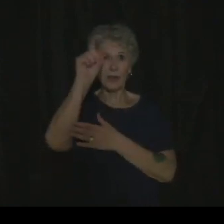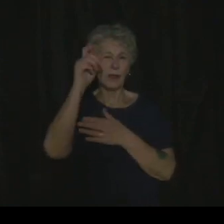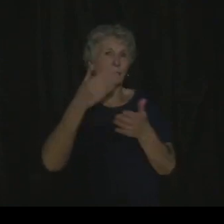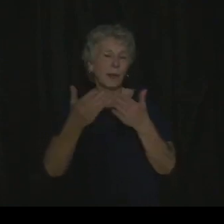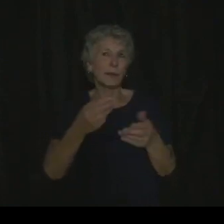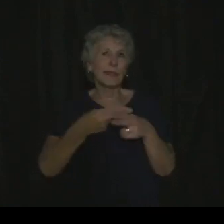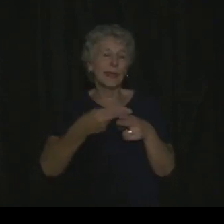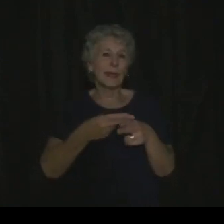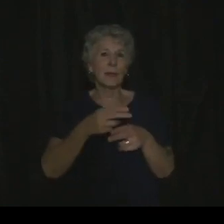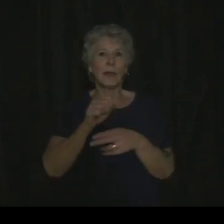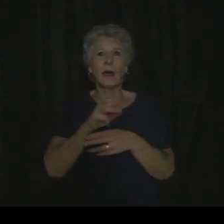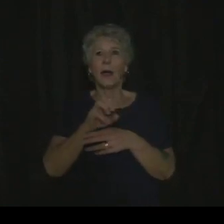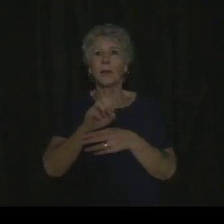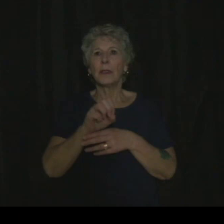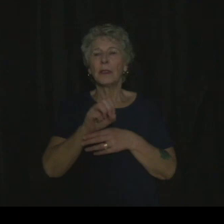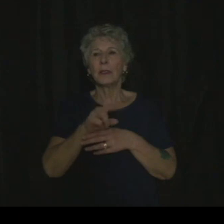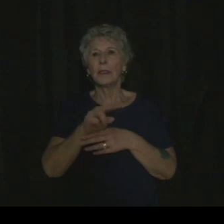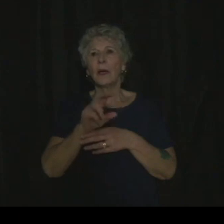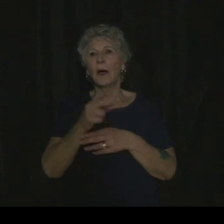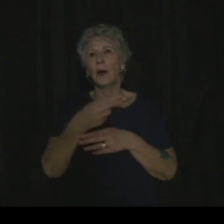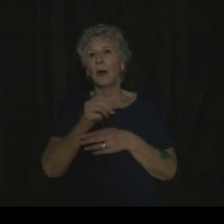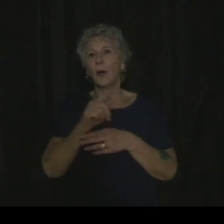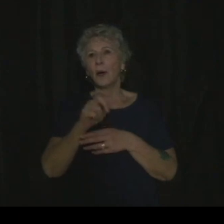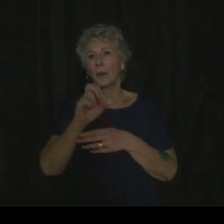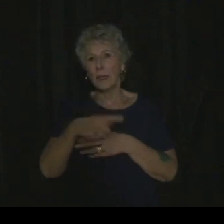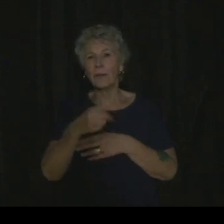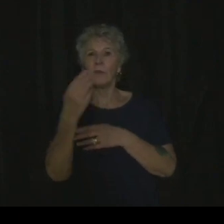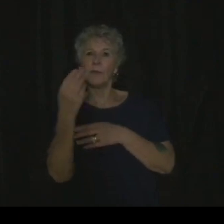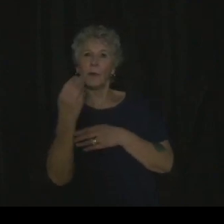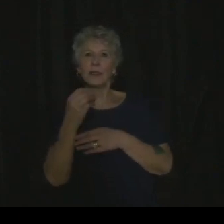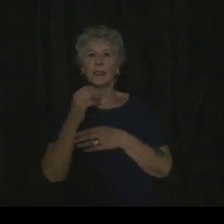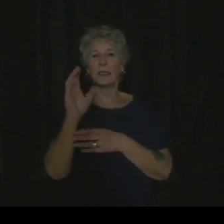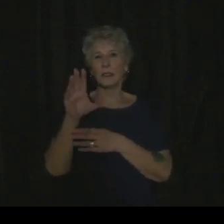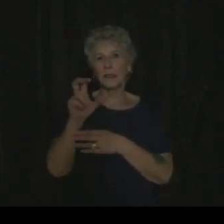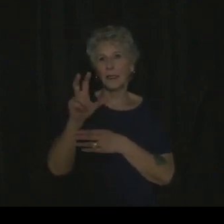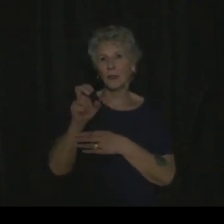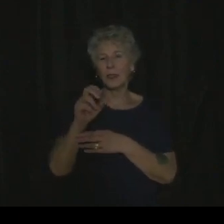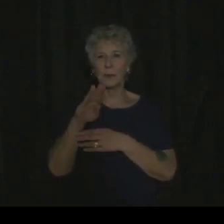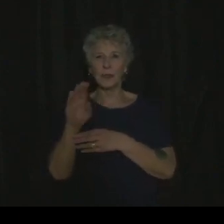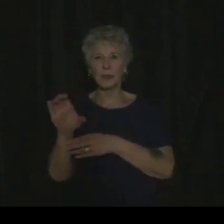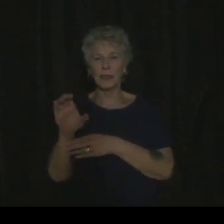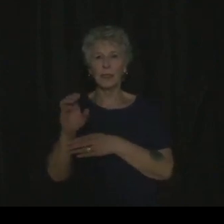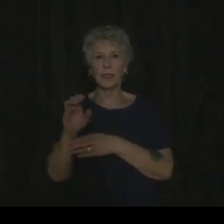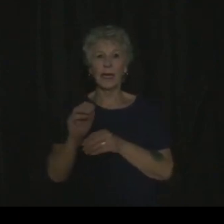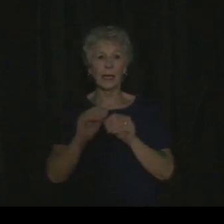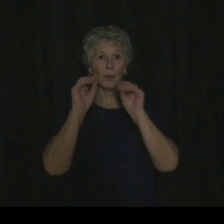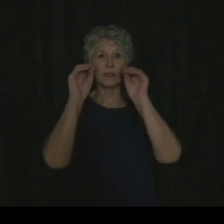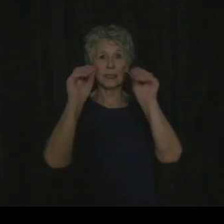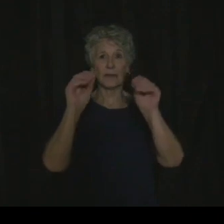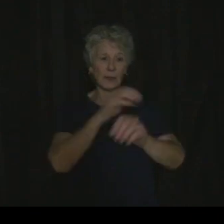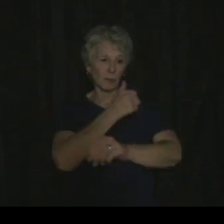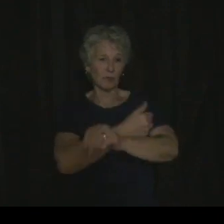probably Amenhotep in the 14th century BC, was put into power for the specific purpose of showing